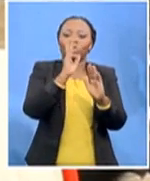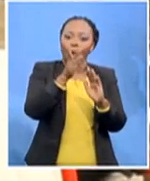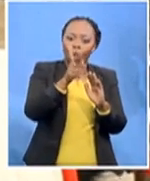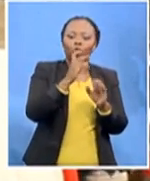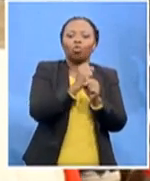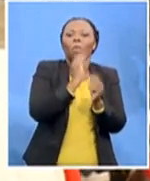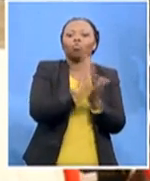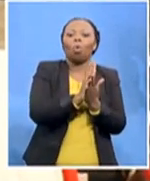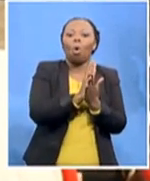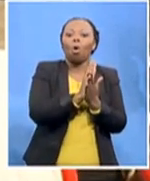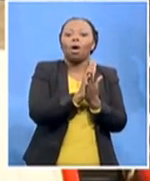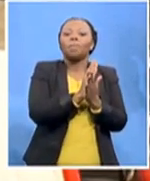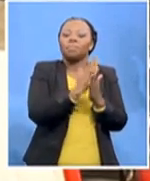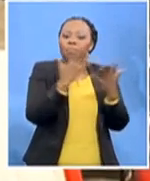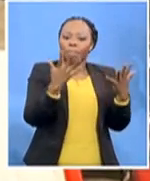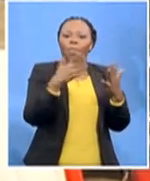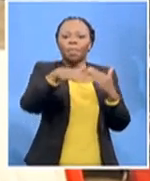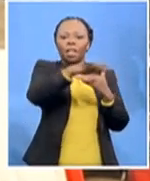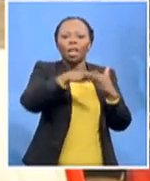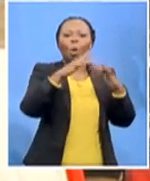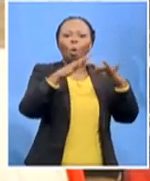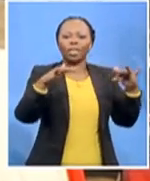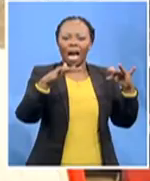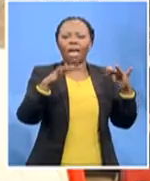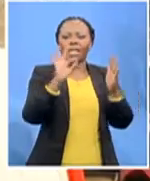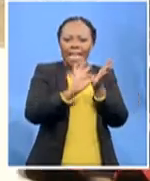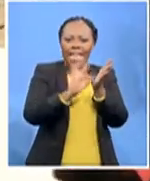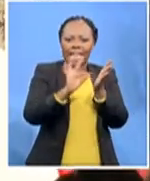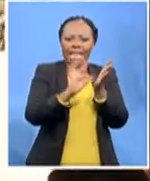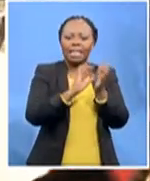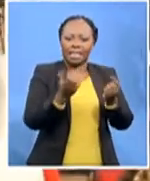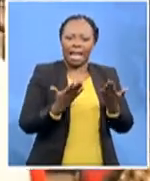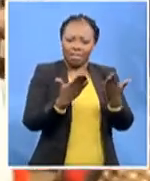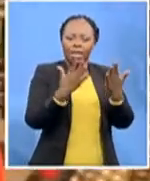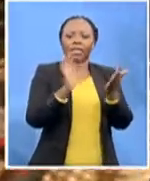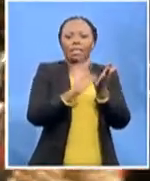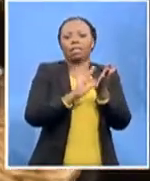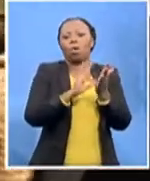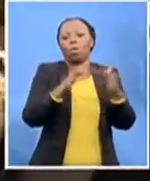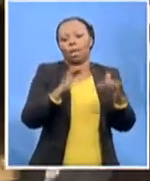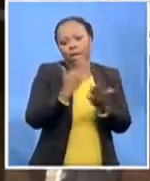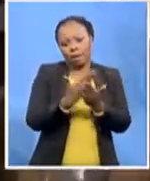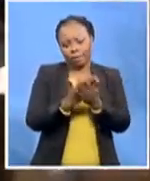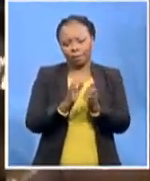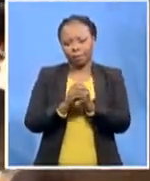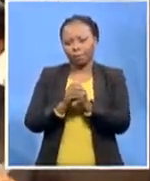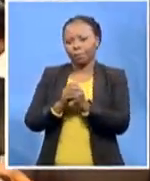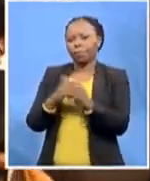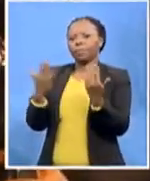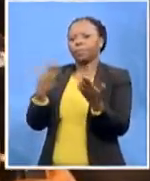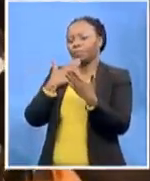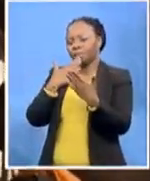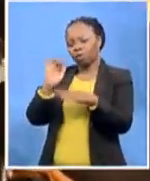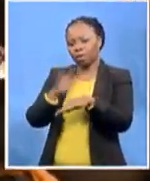so that they'll be able to supply adequate water to our communities. Thank you very much, sir, for your time. Thank you. There was the mayor of the EThekwini,